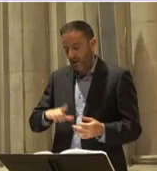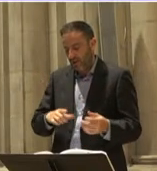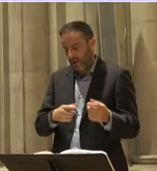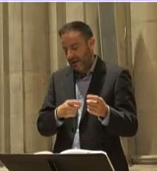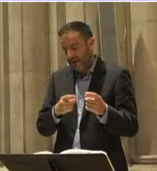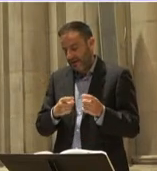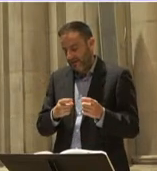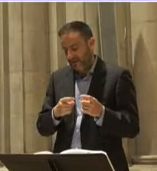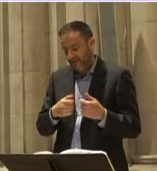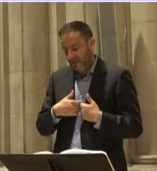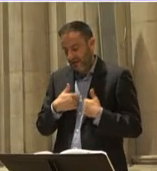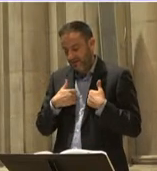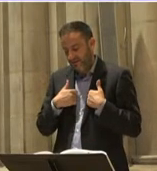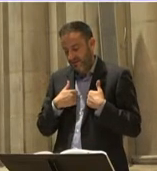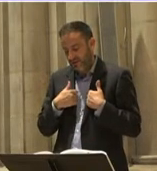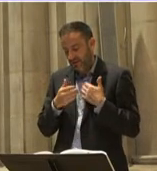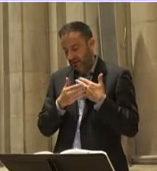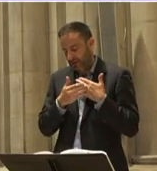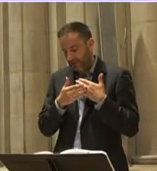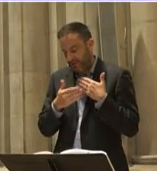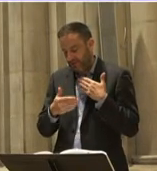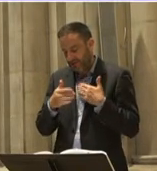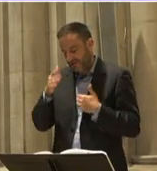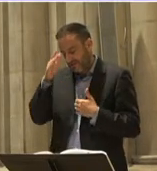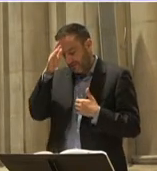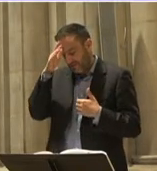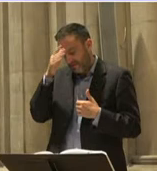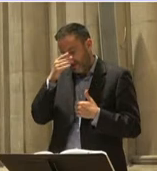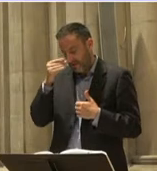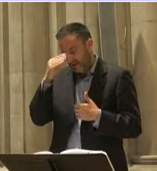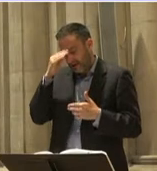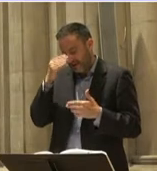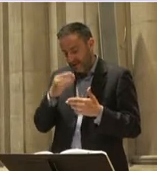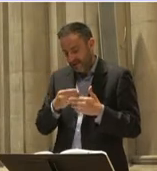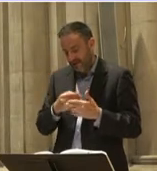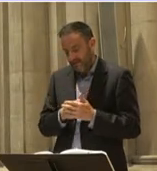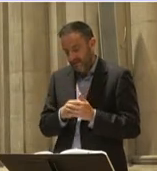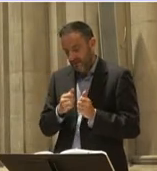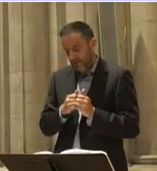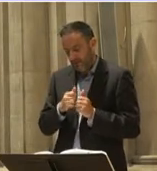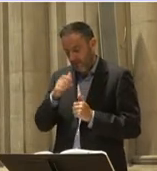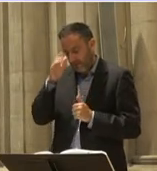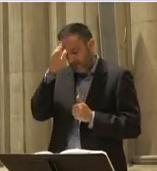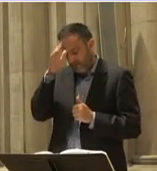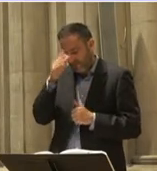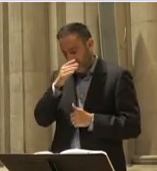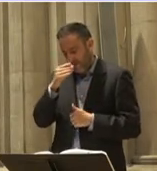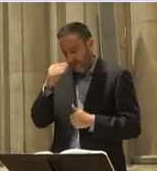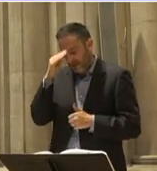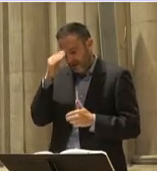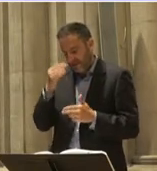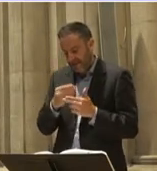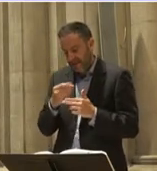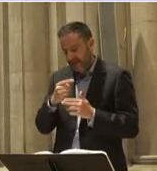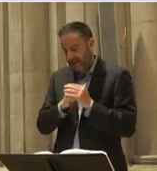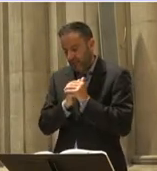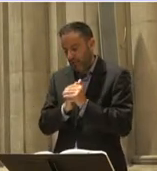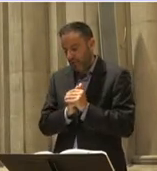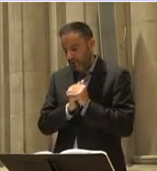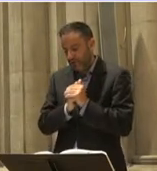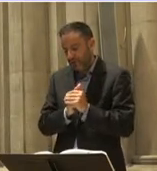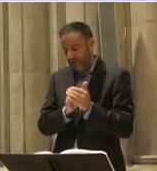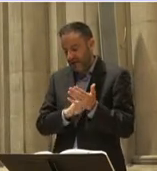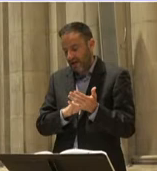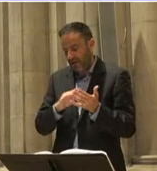the Lord, the giver of life, who proceeds from the Father and the Son. With the Father and the Son, he